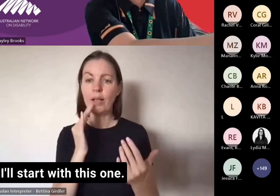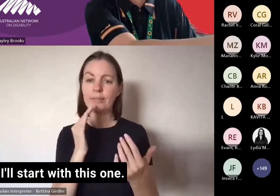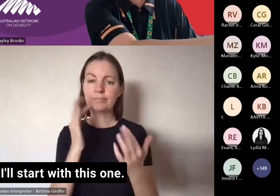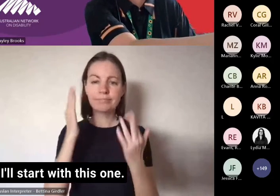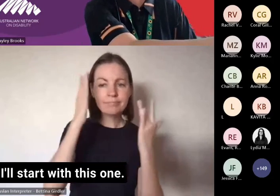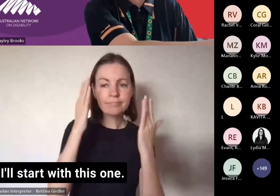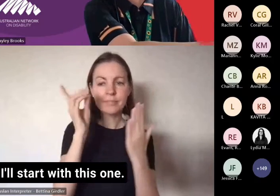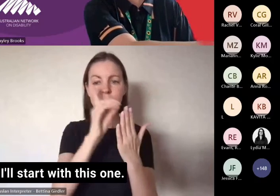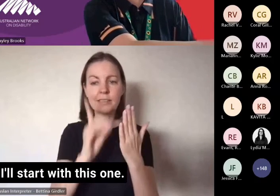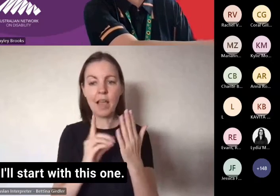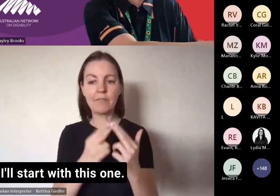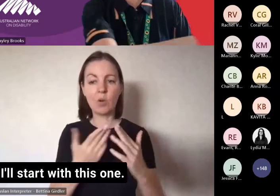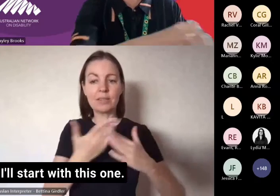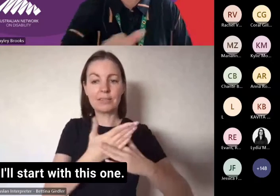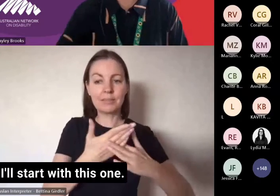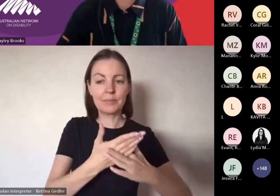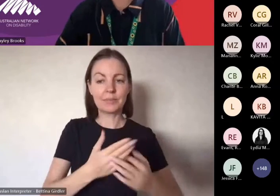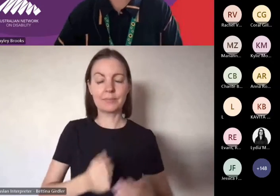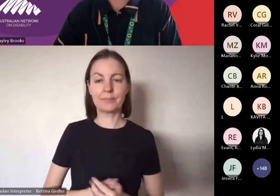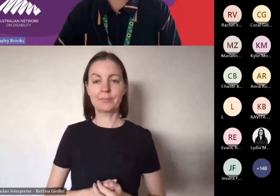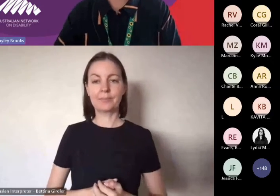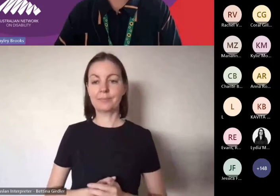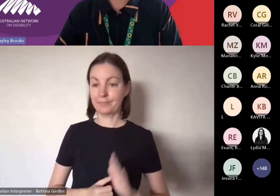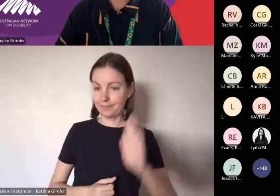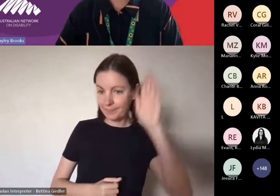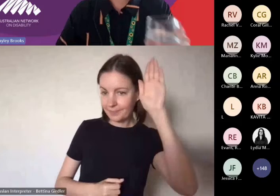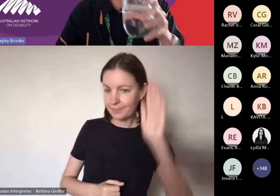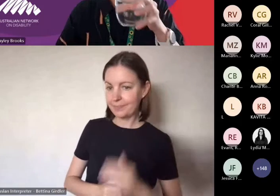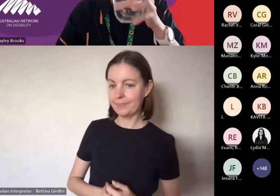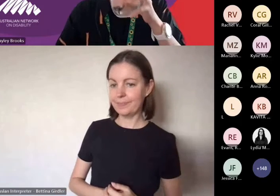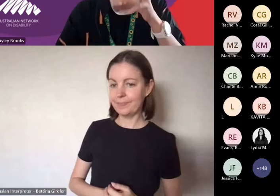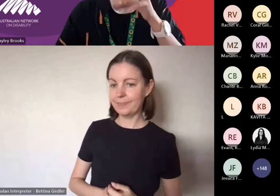Hayley, I think I'll start with this one.